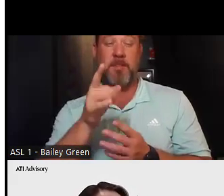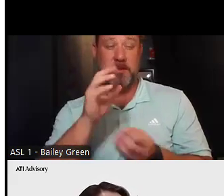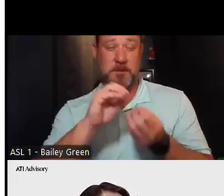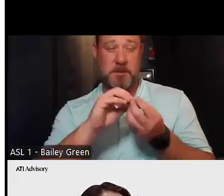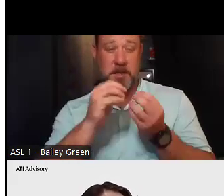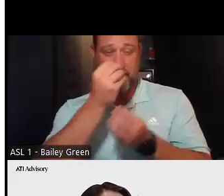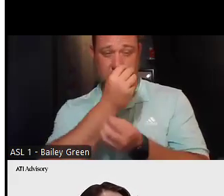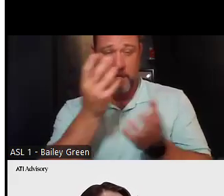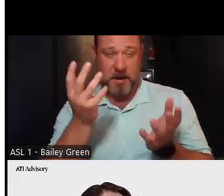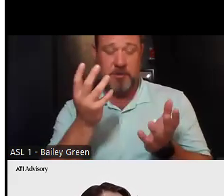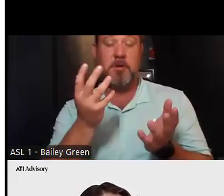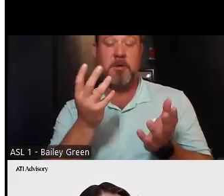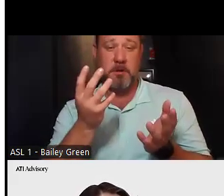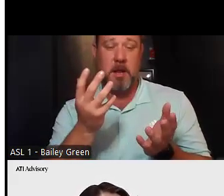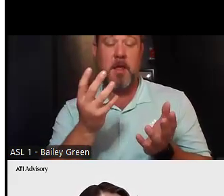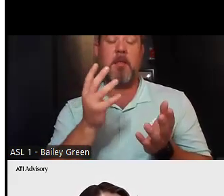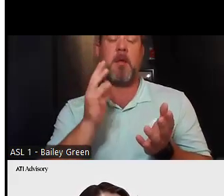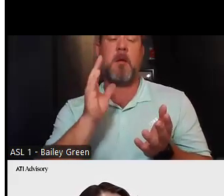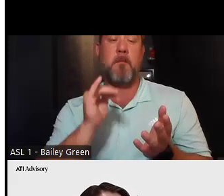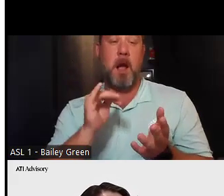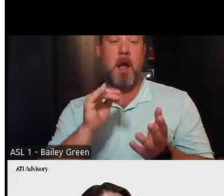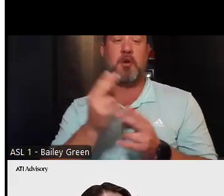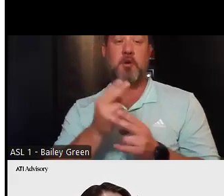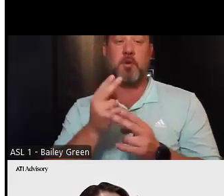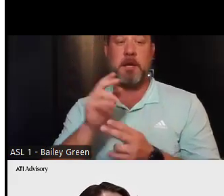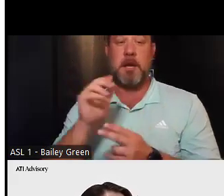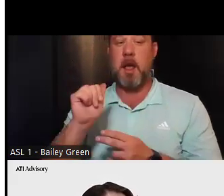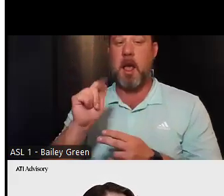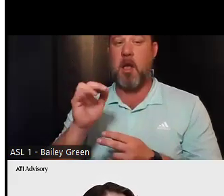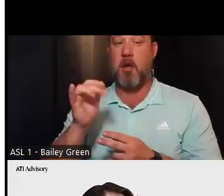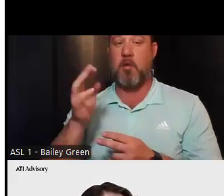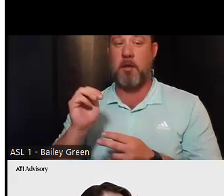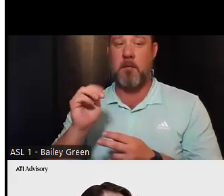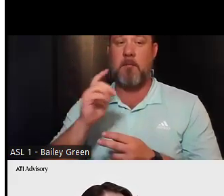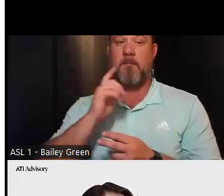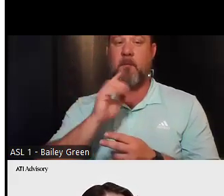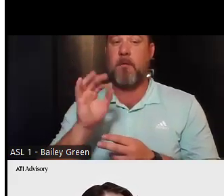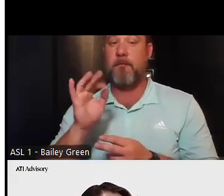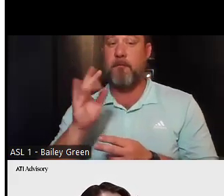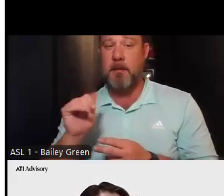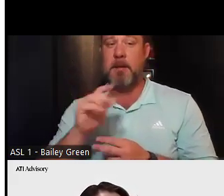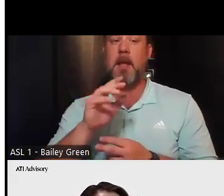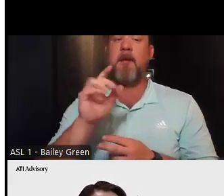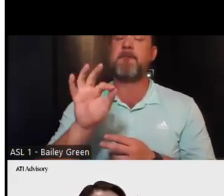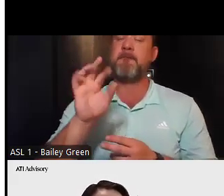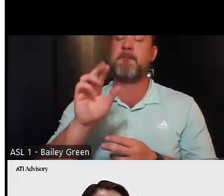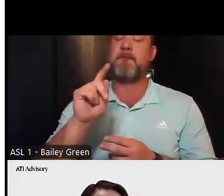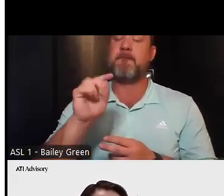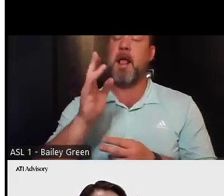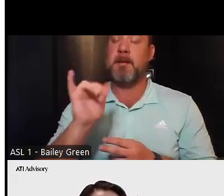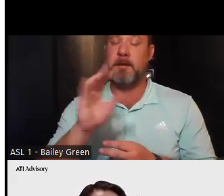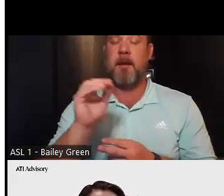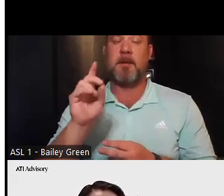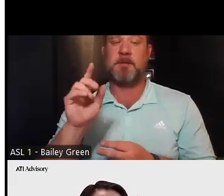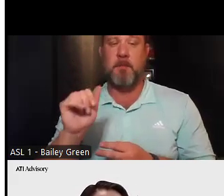then using a claims-based algorithm that's based on frailty and disability, we sort of compared that